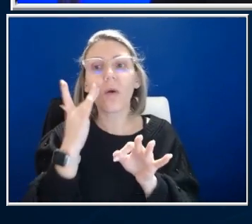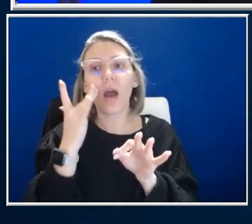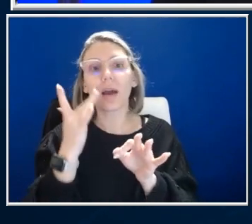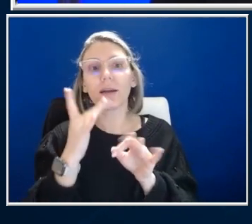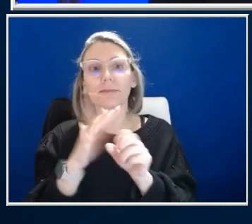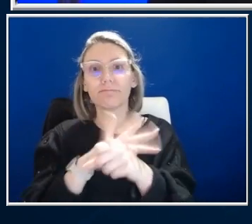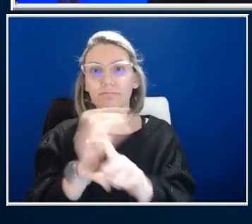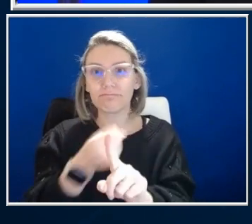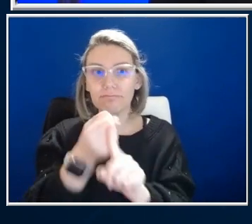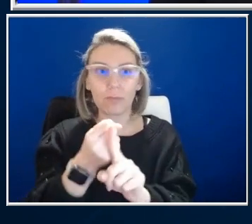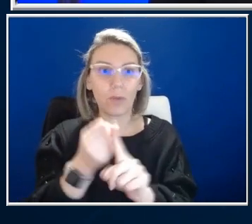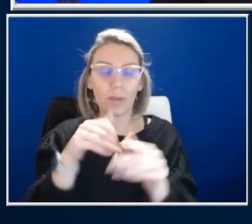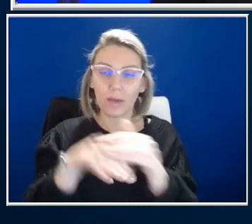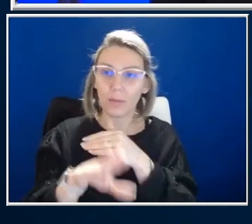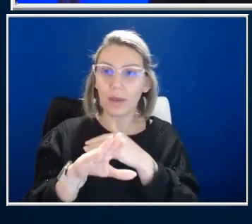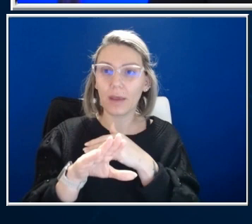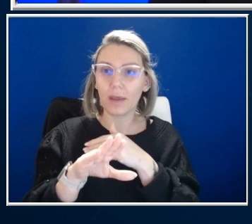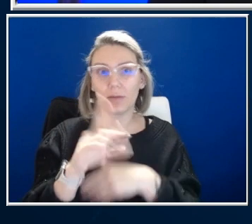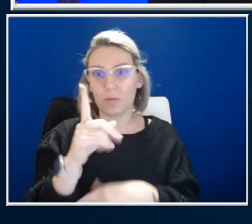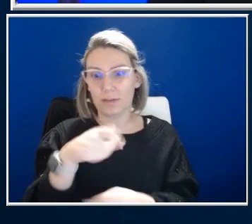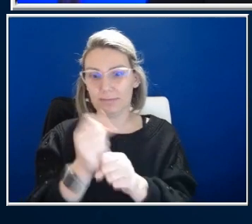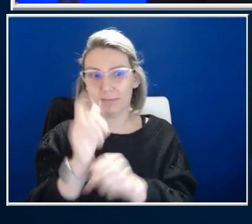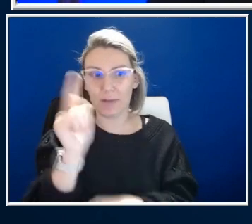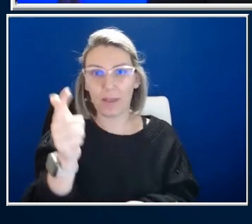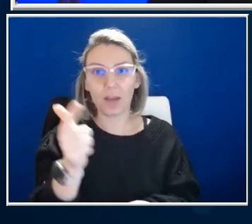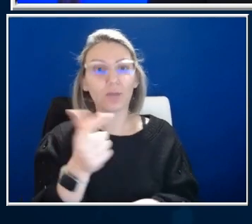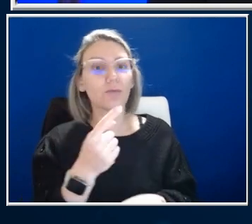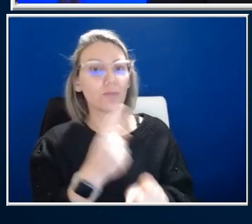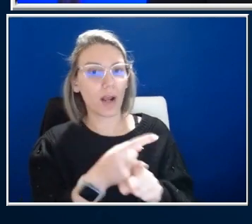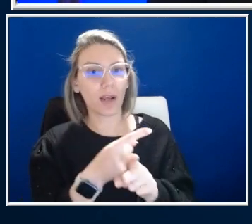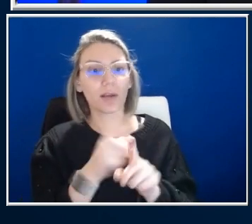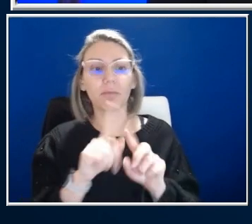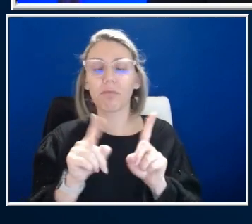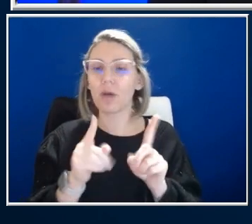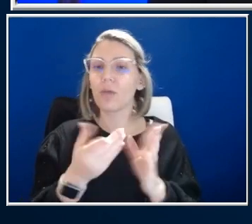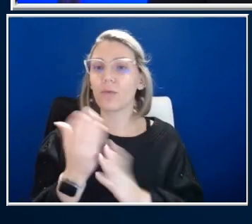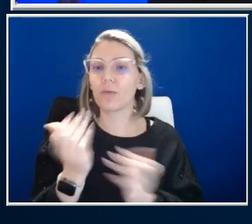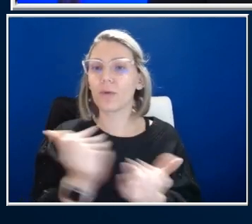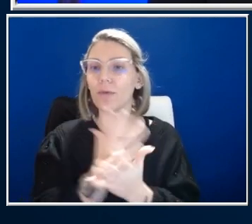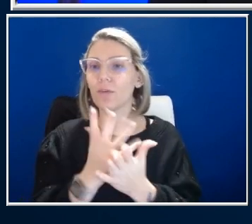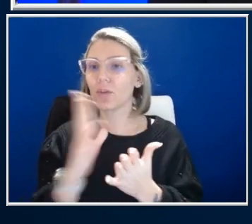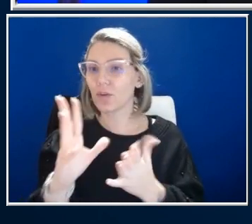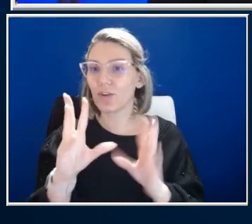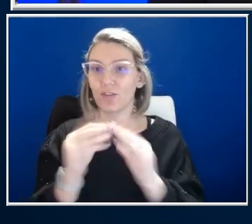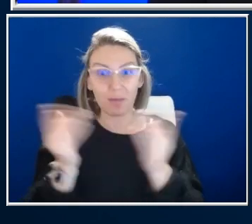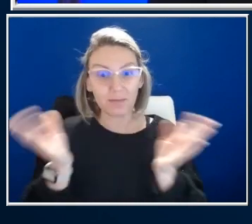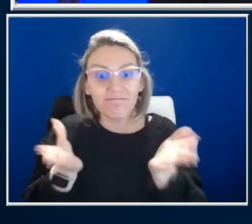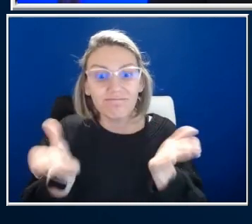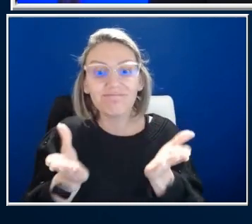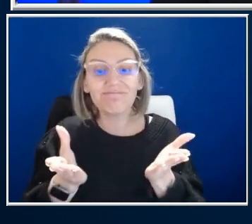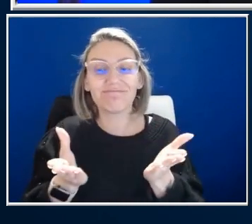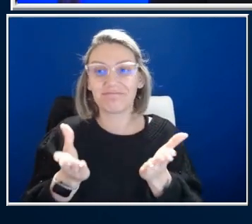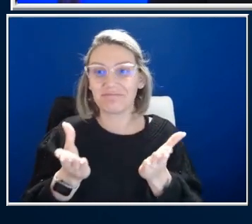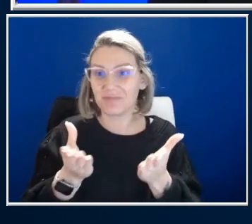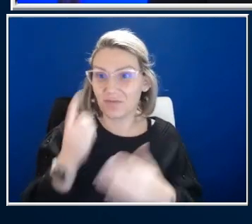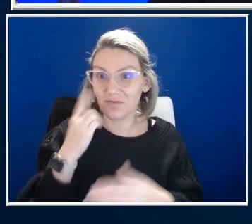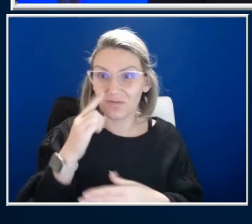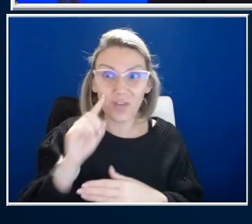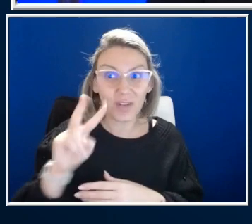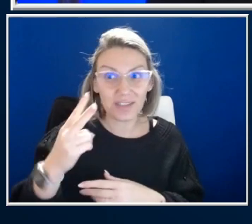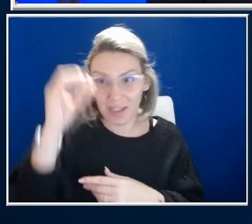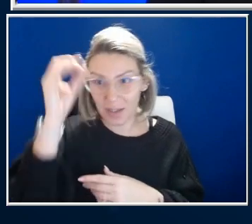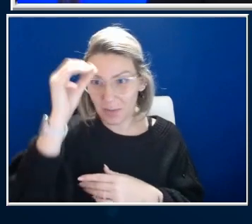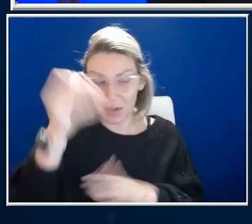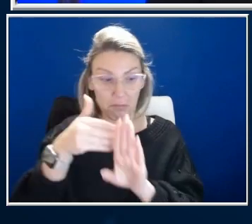year later. Right. And so, but through all of this, your family actually pushed you to get a second opinion before you came